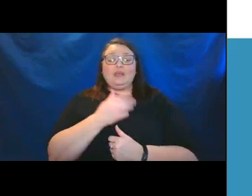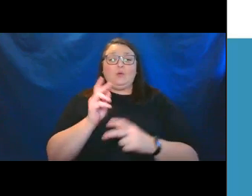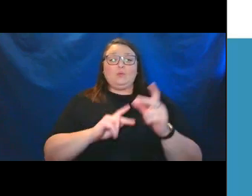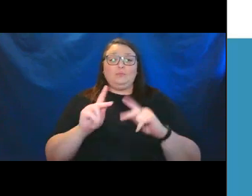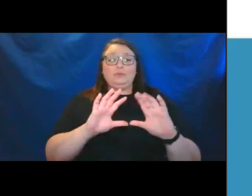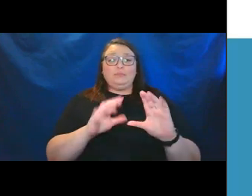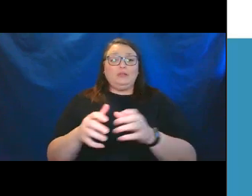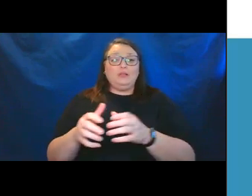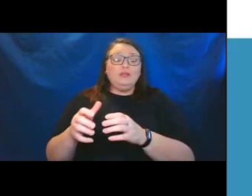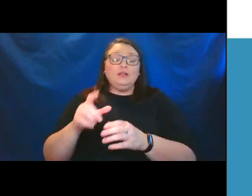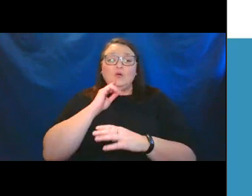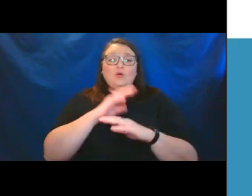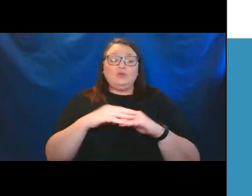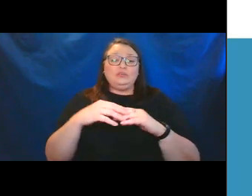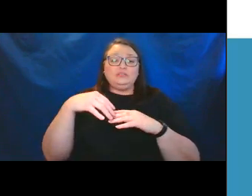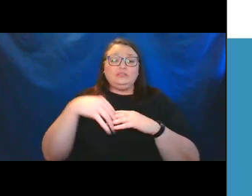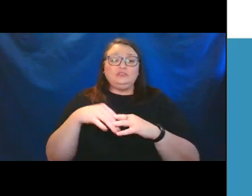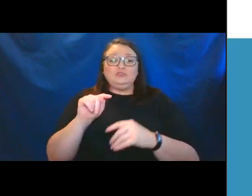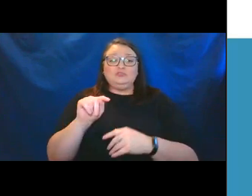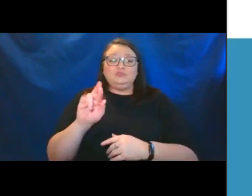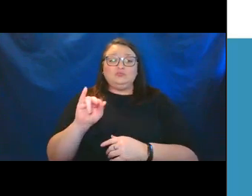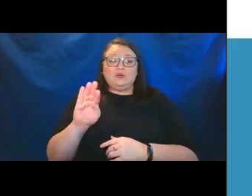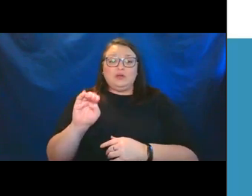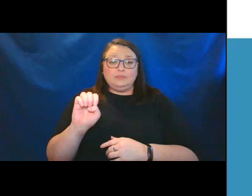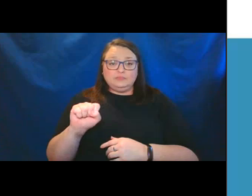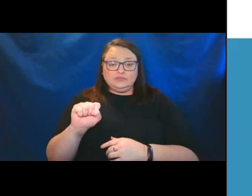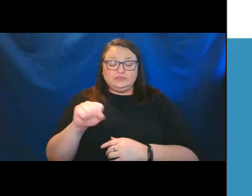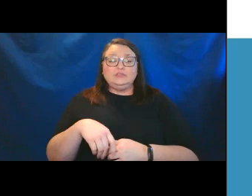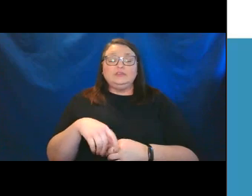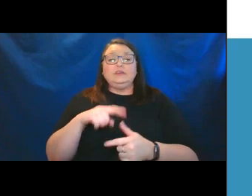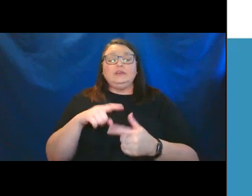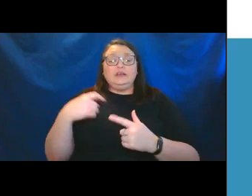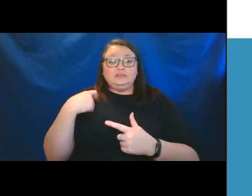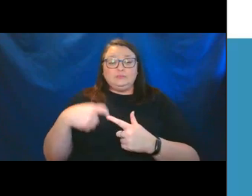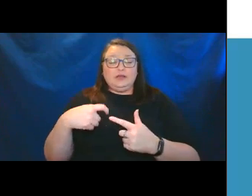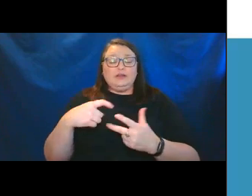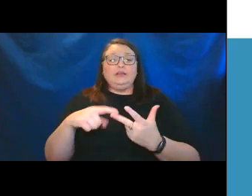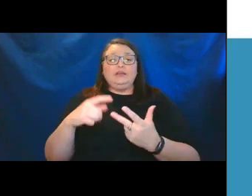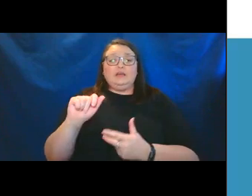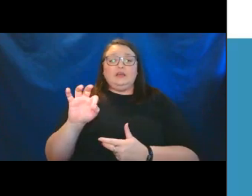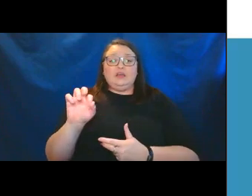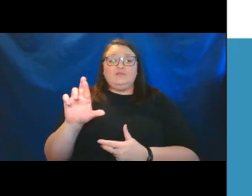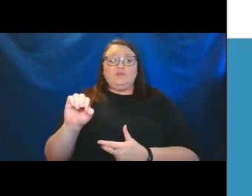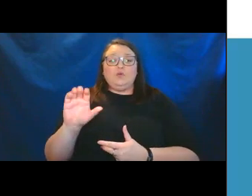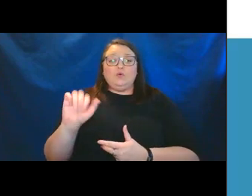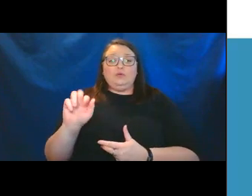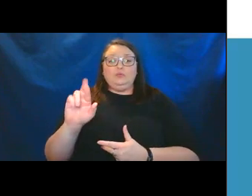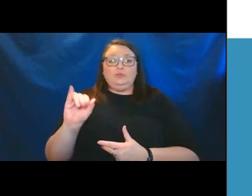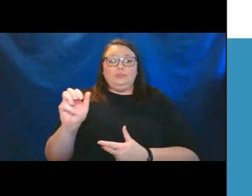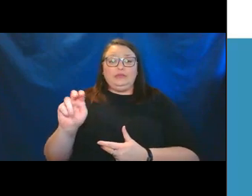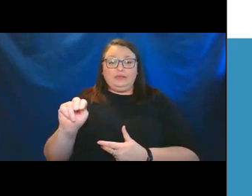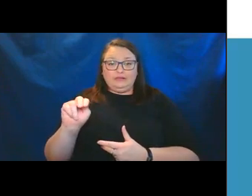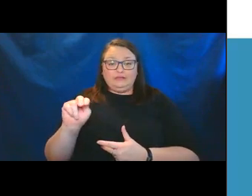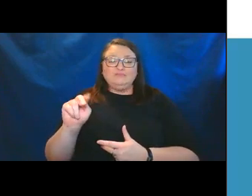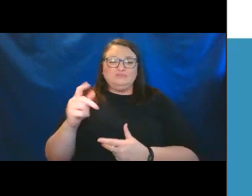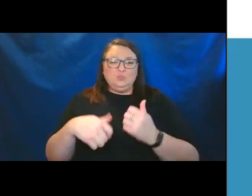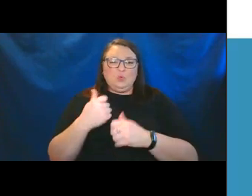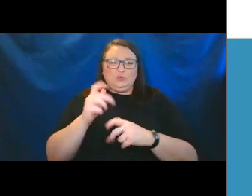are Indigenous tribes and Hispanic and Afro-Caribbean as the majority. And